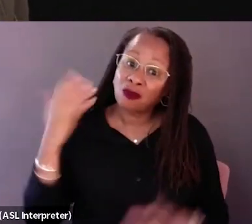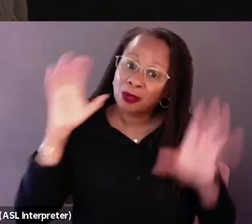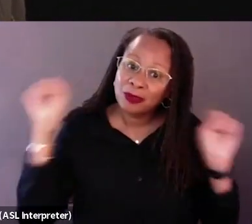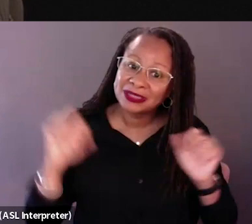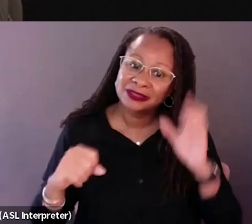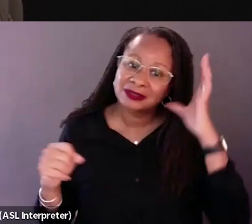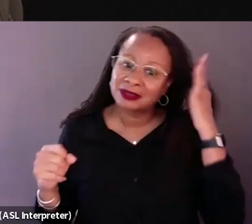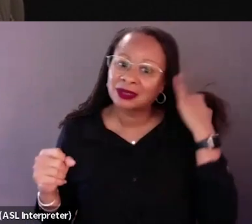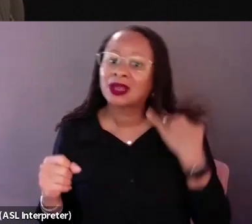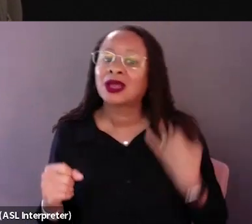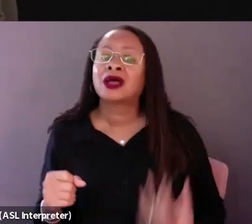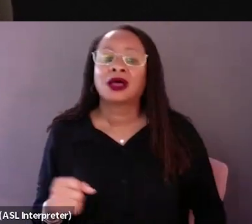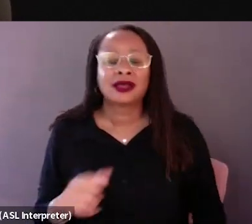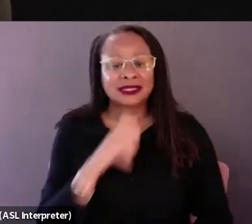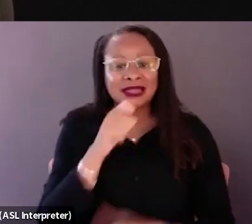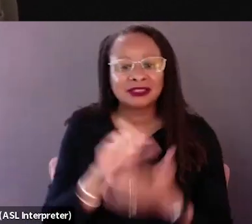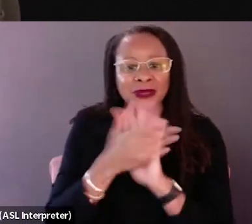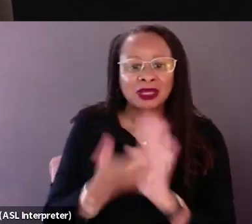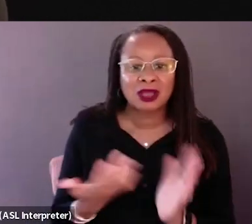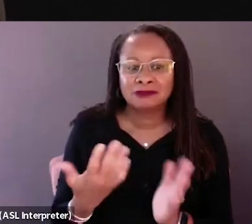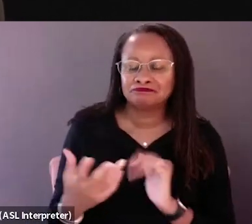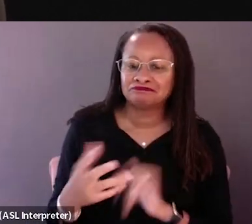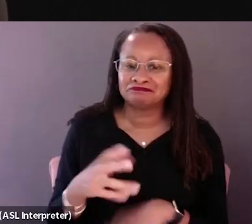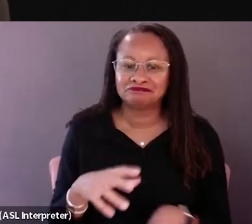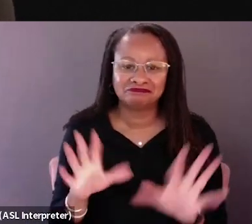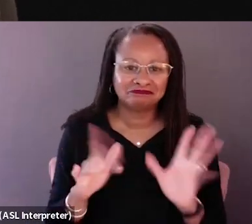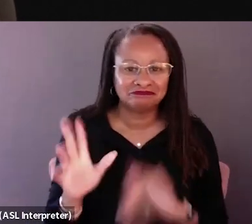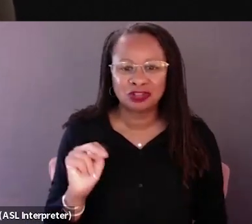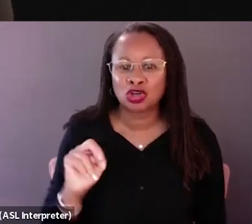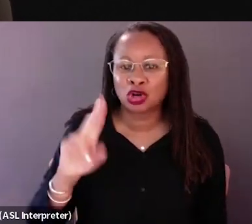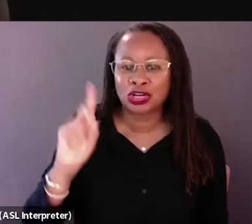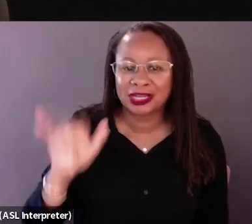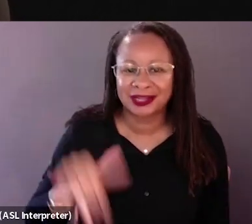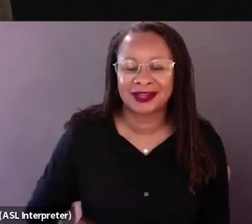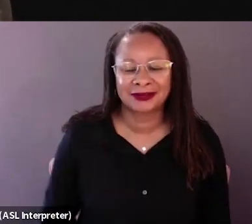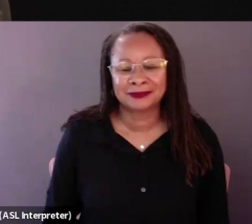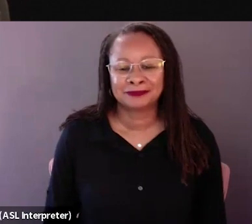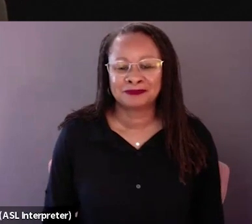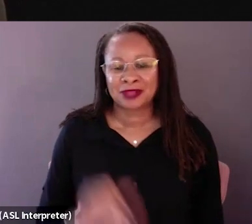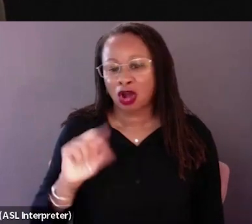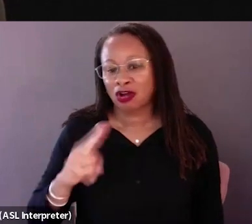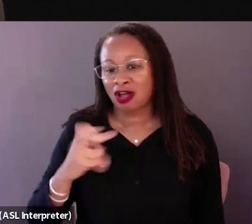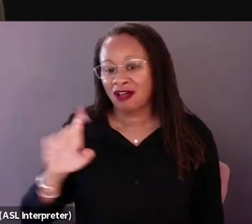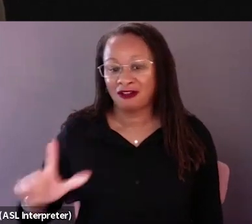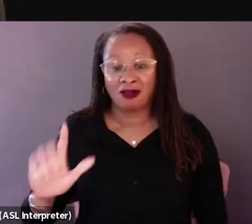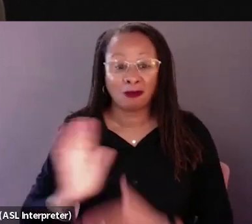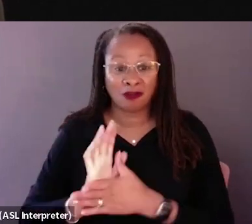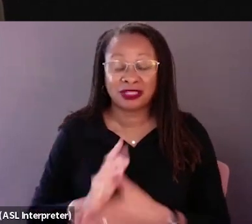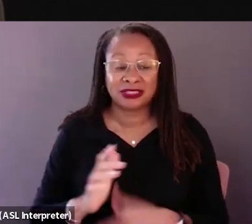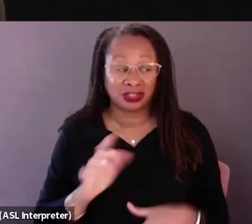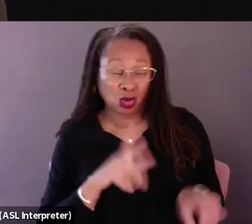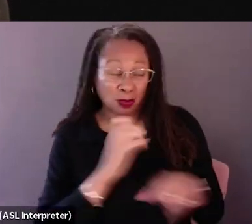to get nerdy, but I mean, like, archival movies are, really not just like, you make it look easy, but you're matching words